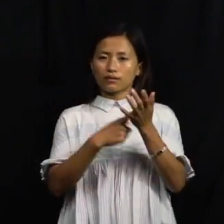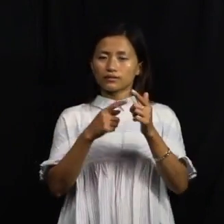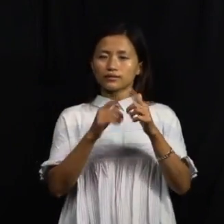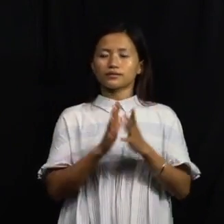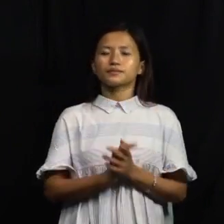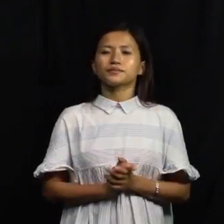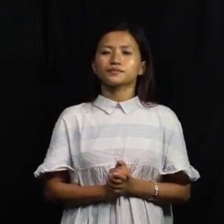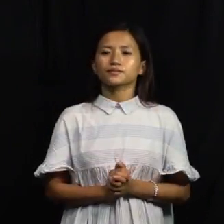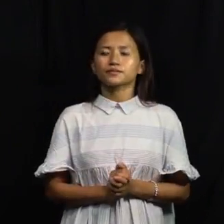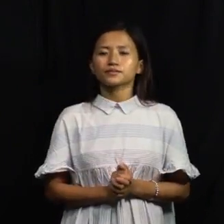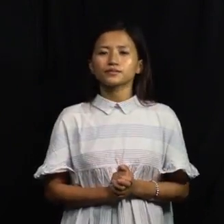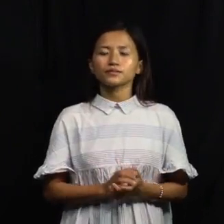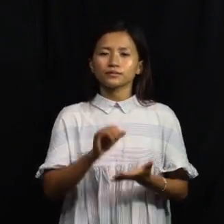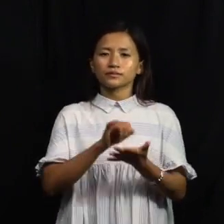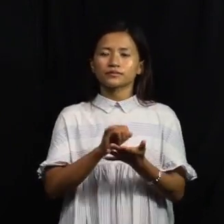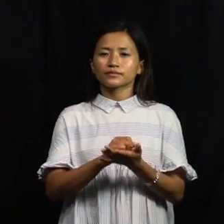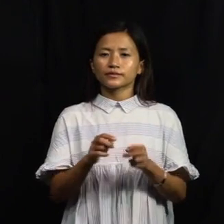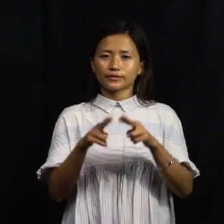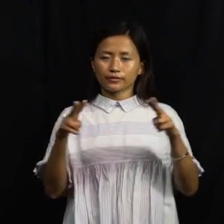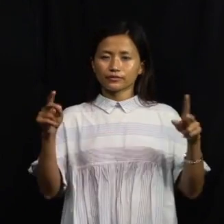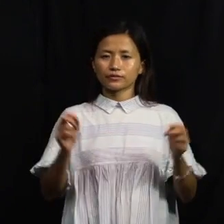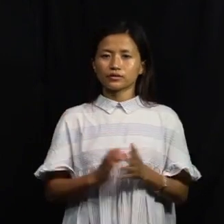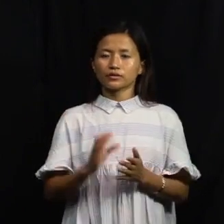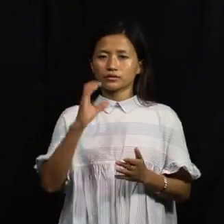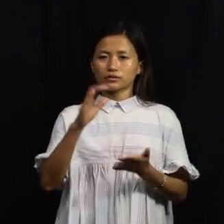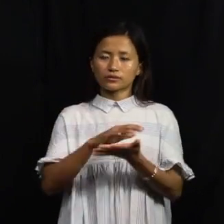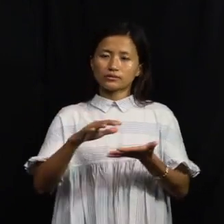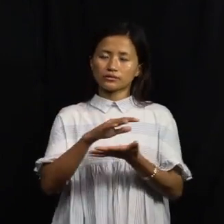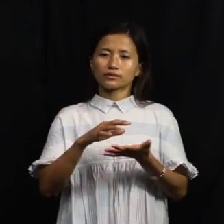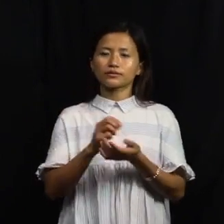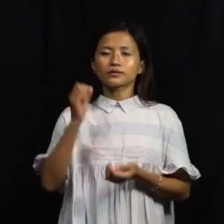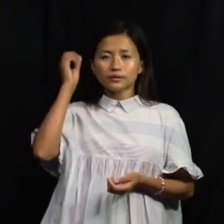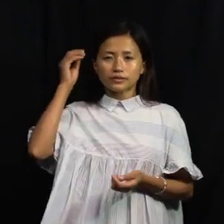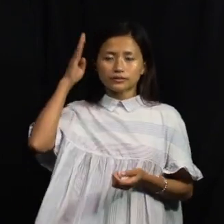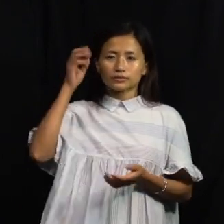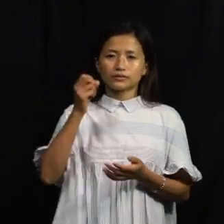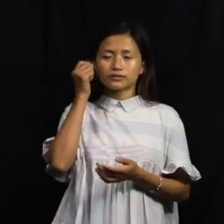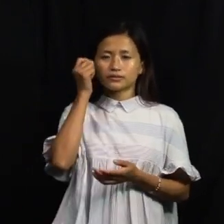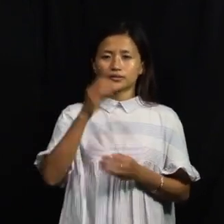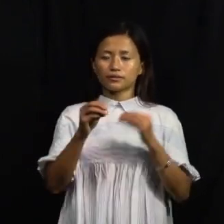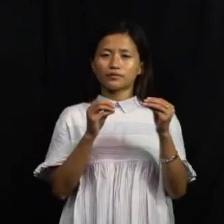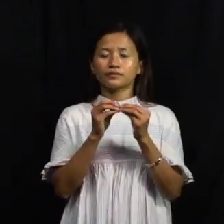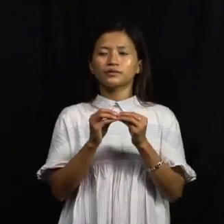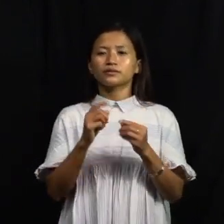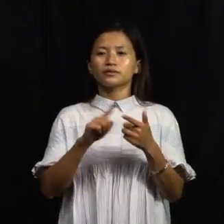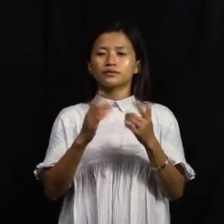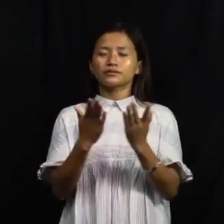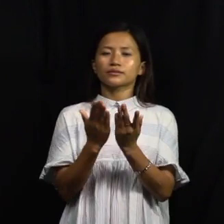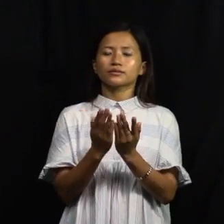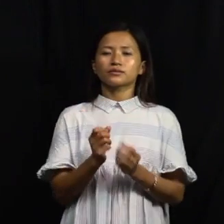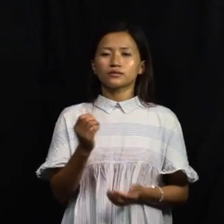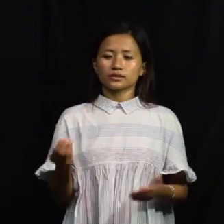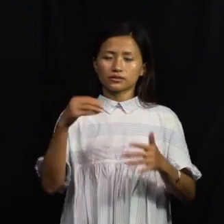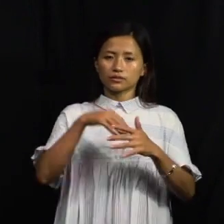Okay, so that is the different concepts or understanding about education. Now let us go